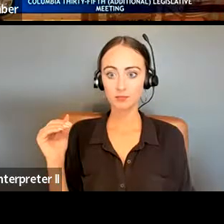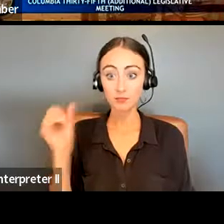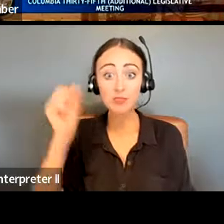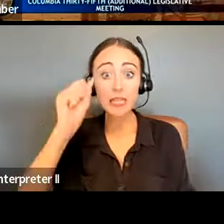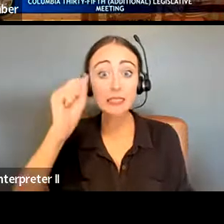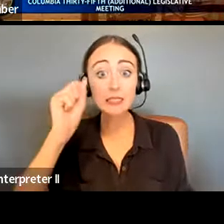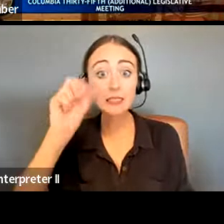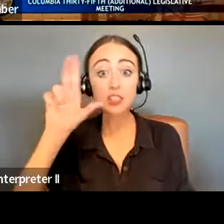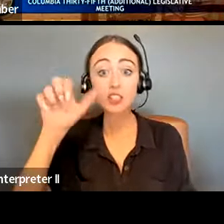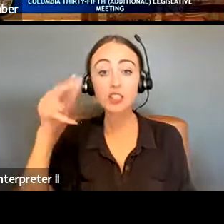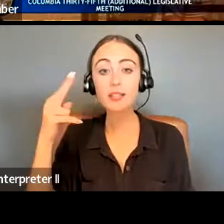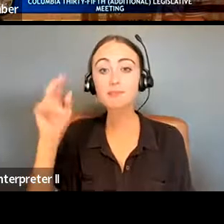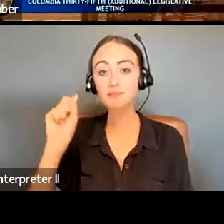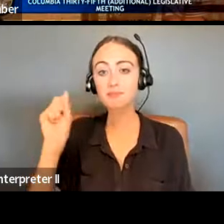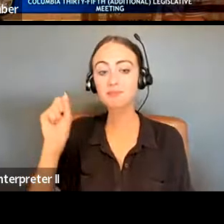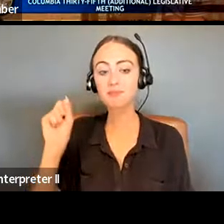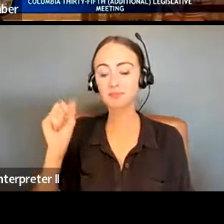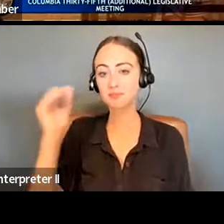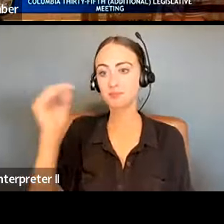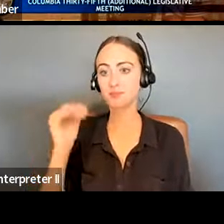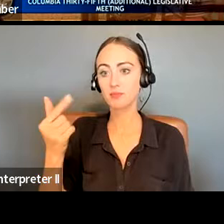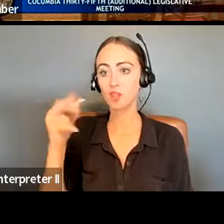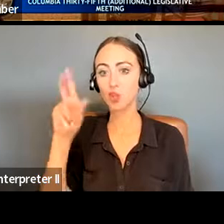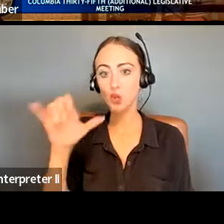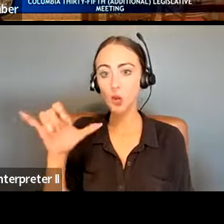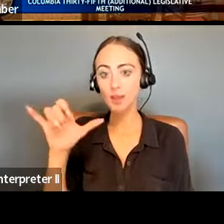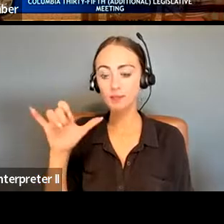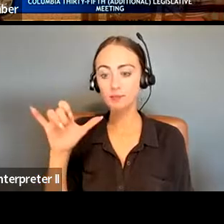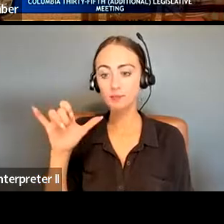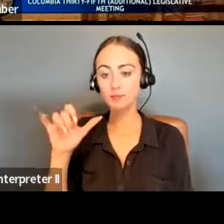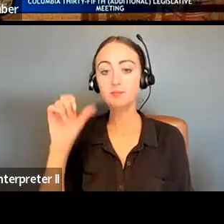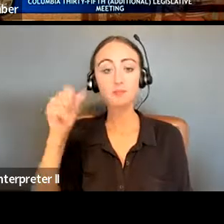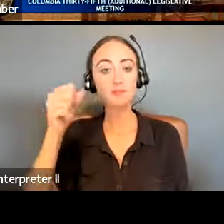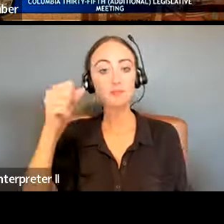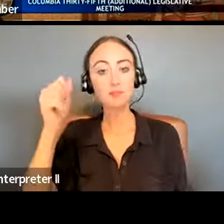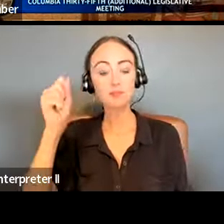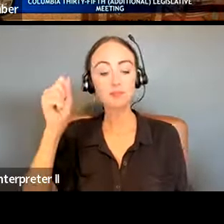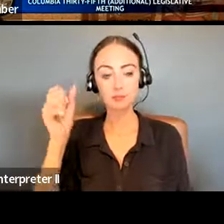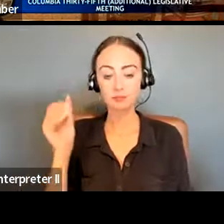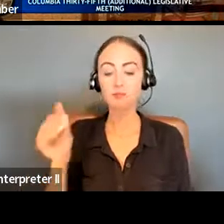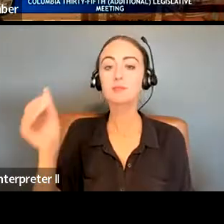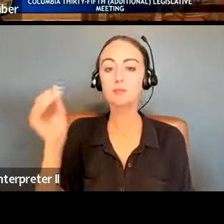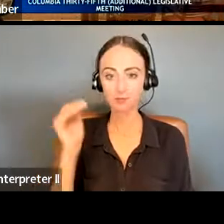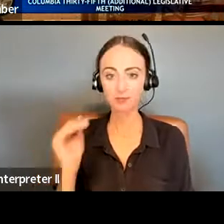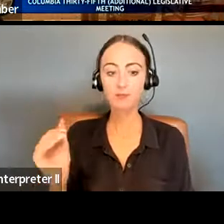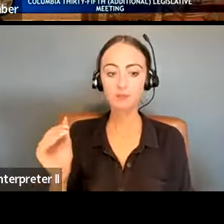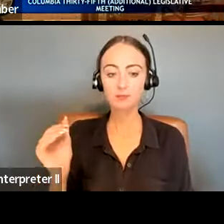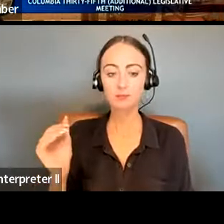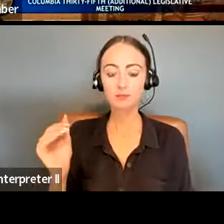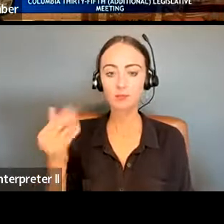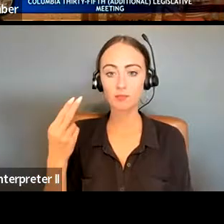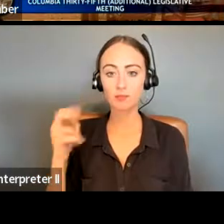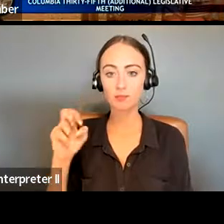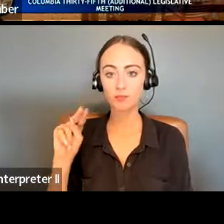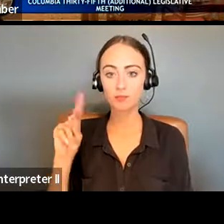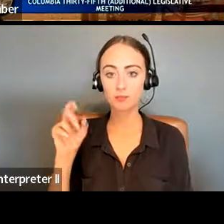Yes. Councilmember Che votes yes. Councilmember Gray? Yes. Councilmember Gray votes yes. Councilmember